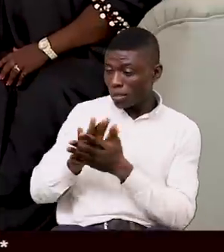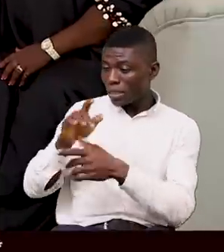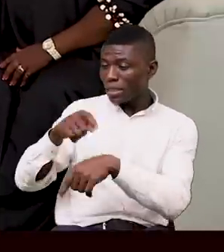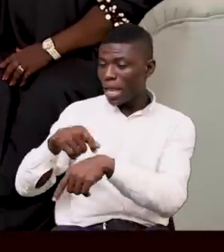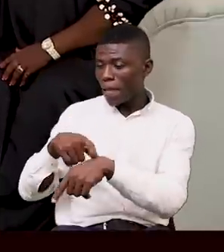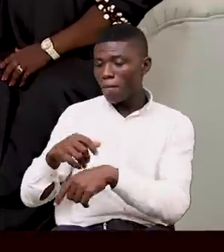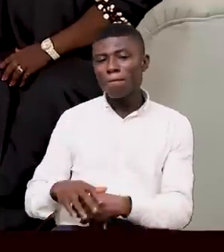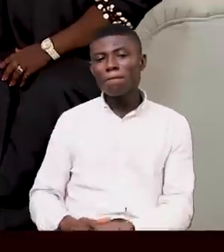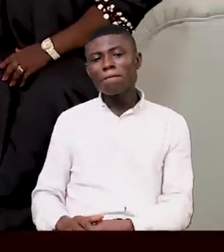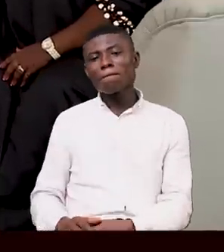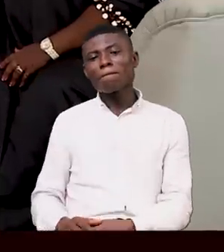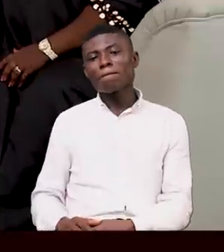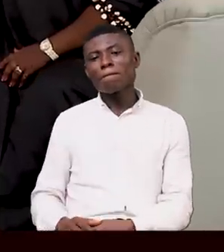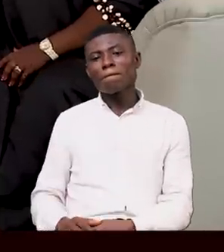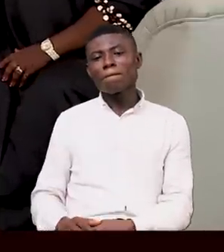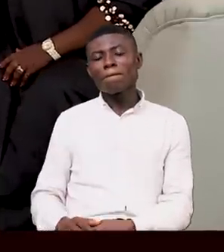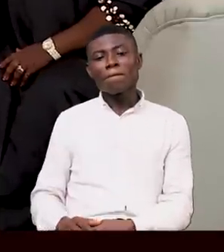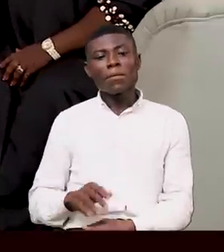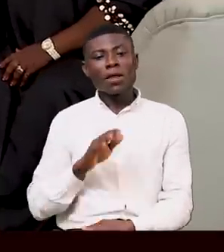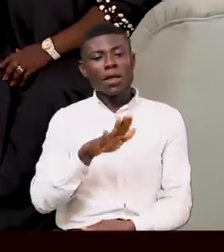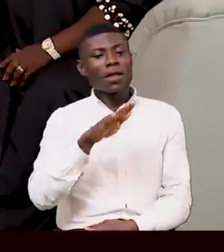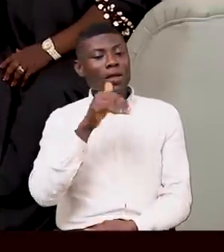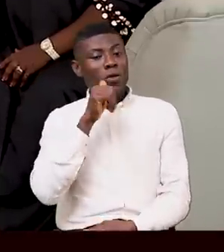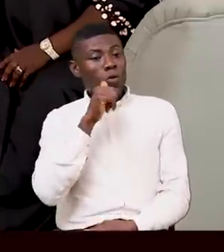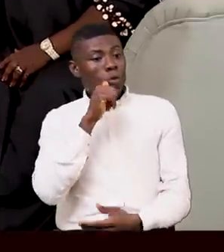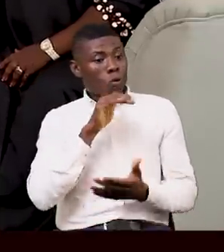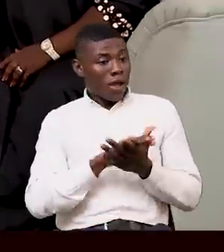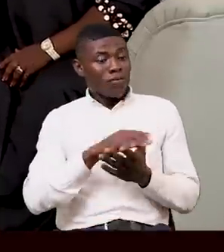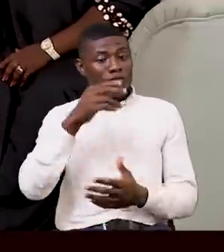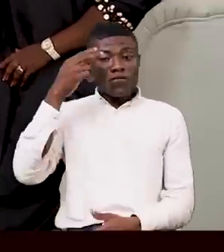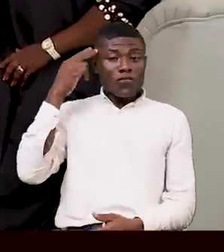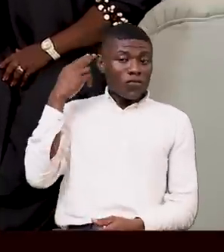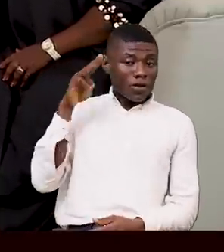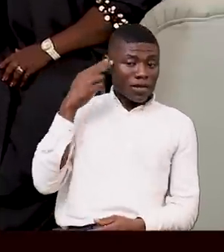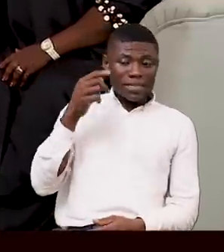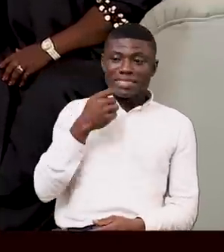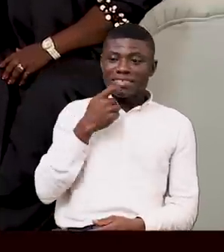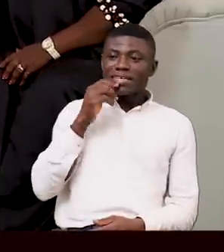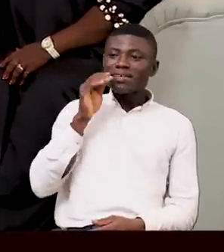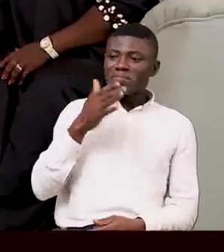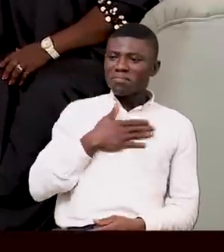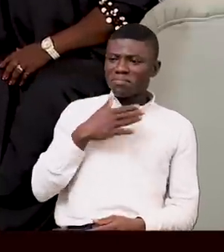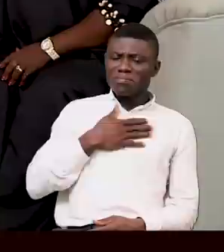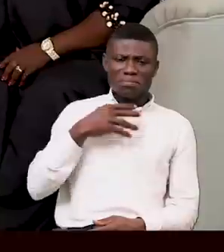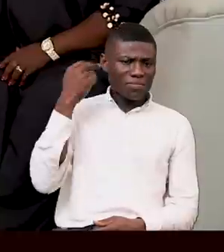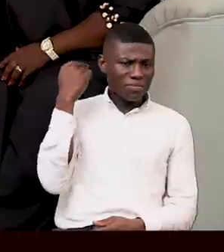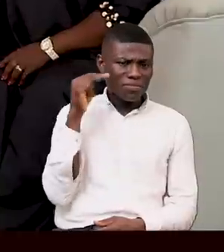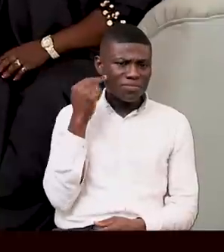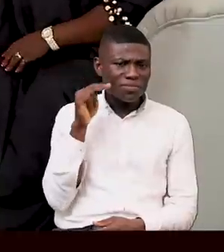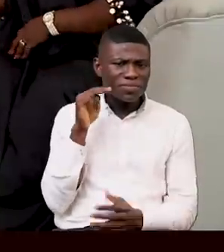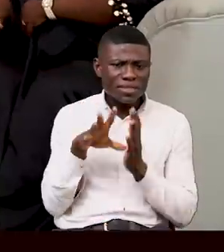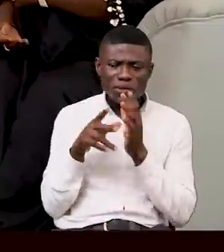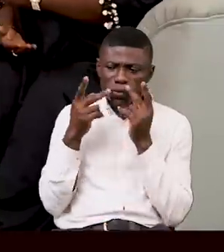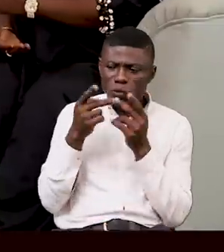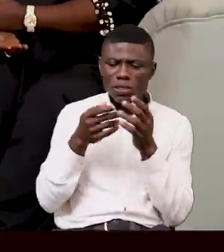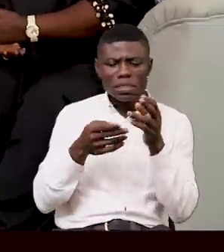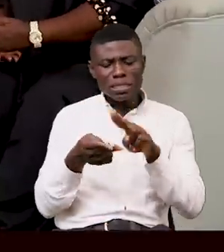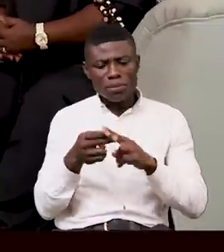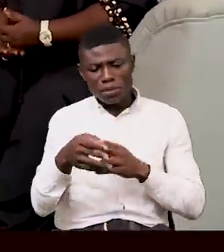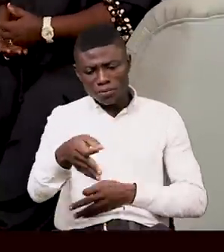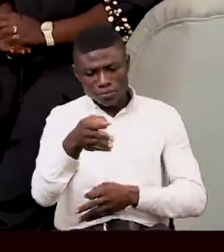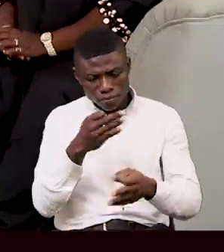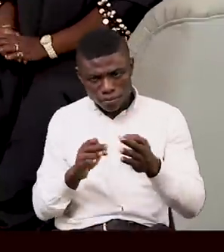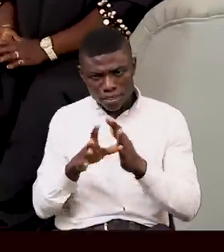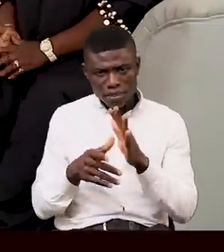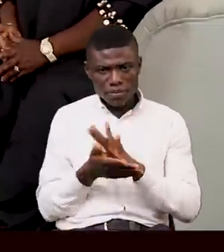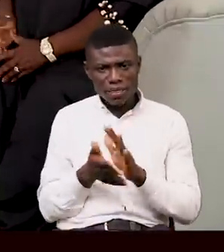Tama Elder Quartin, I can't say ni wafasi. Na uhu no, na mu exchange numbers,